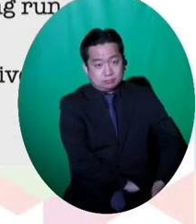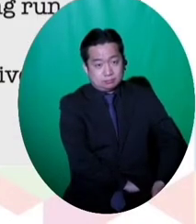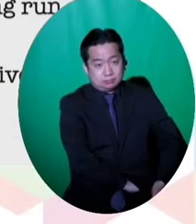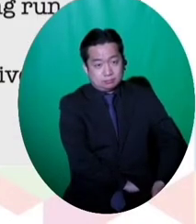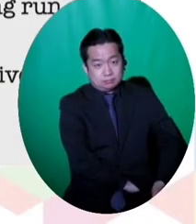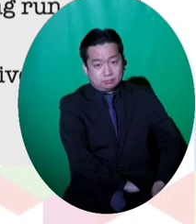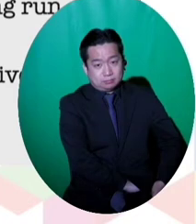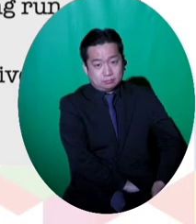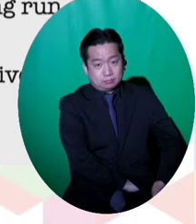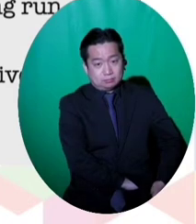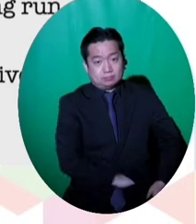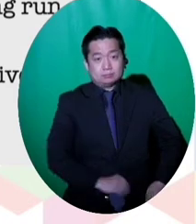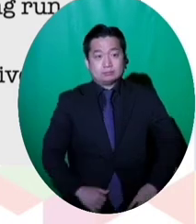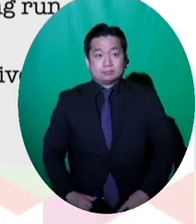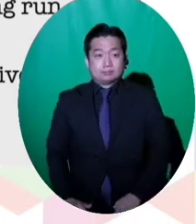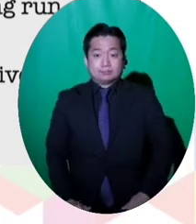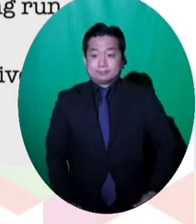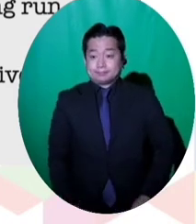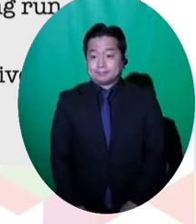So I'd like to start,